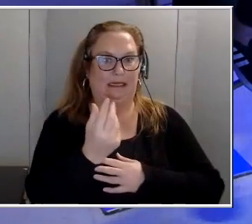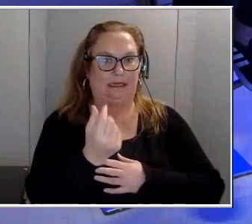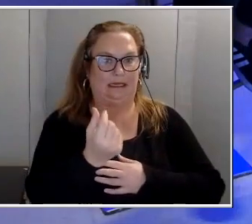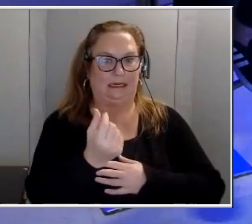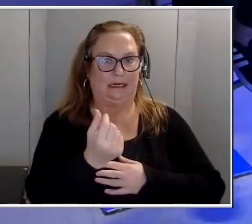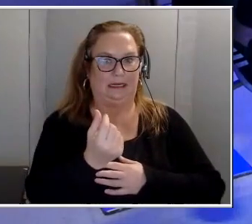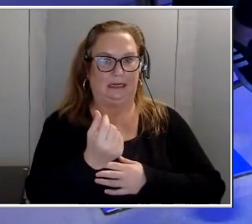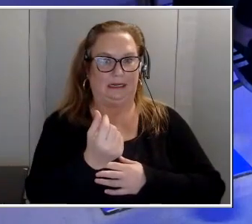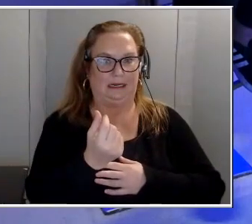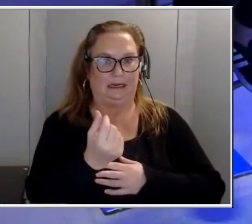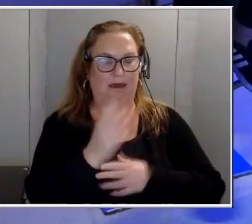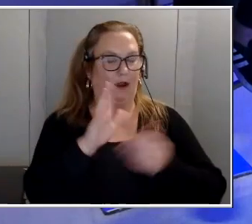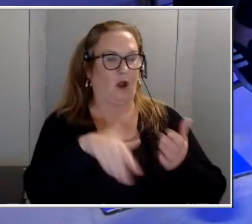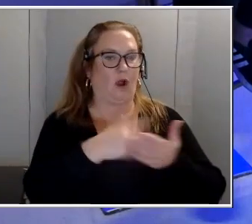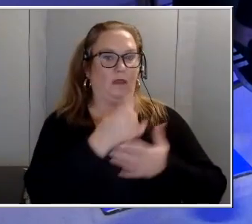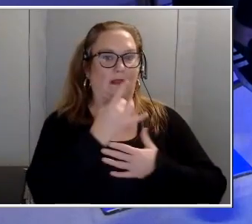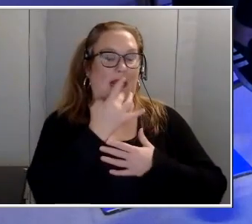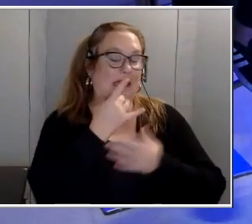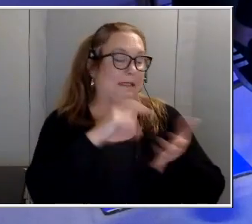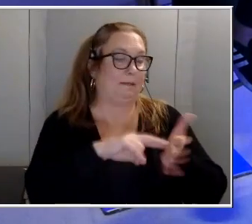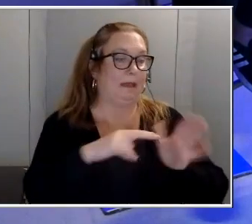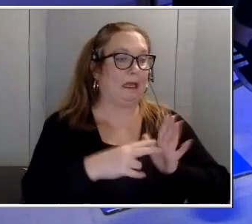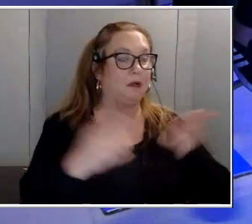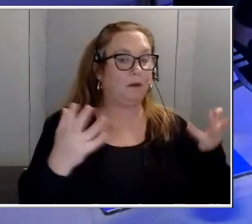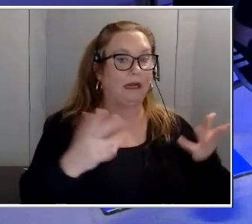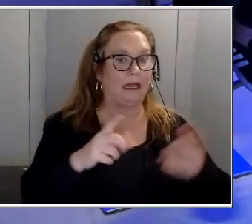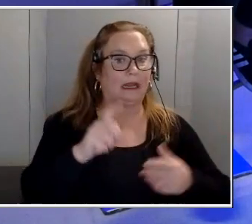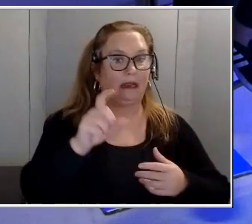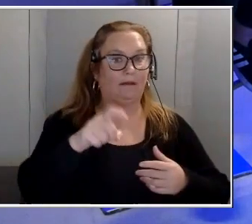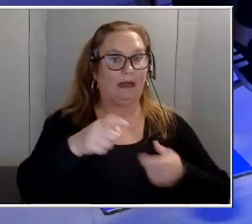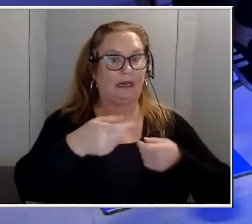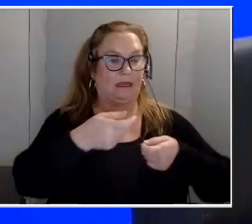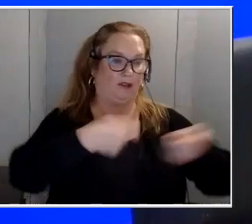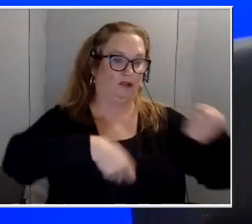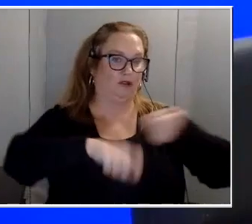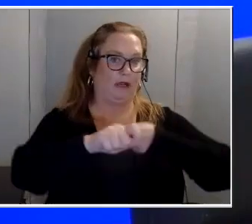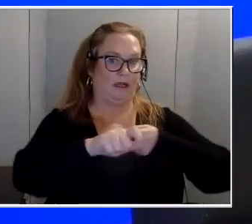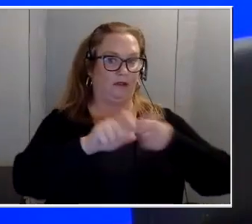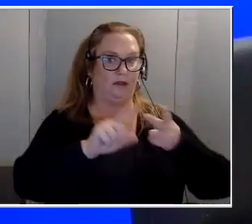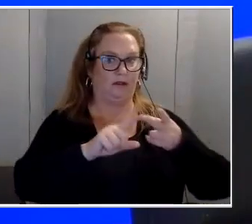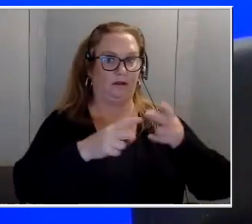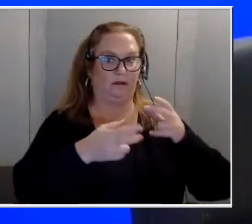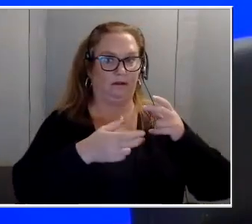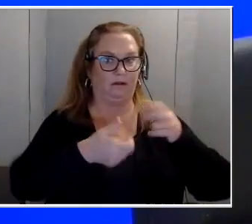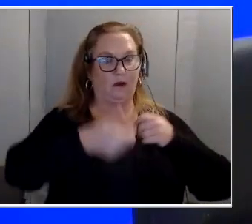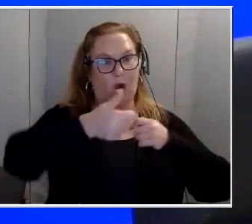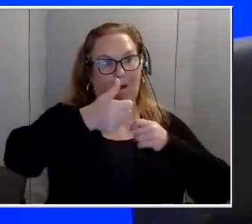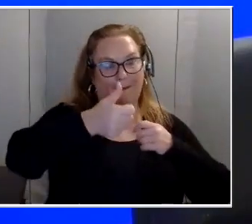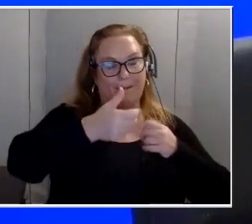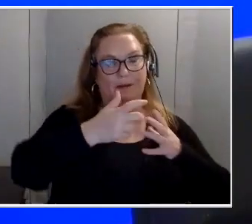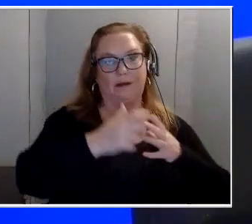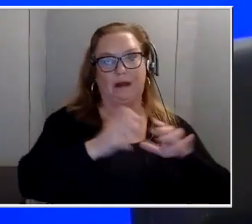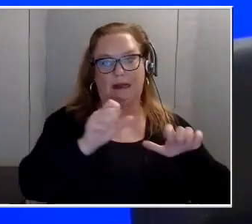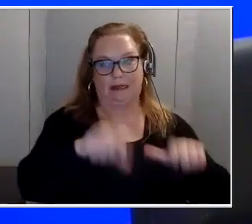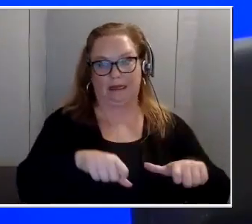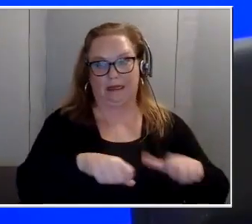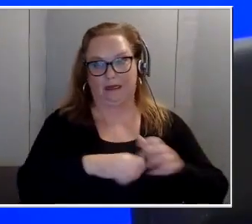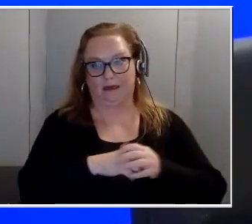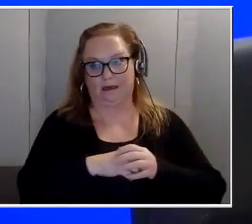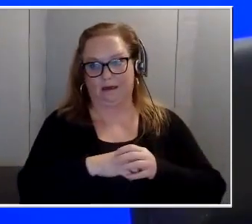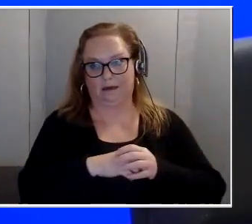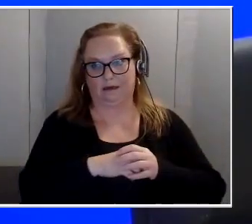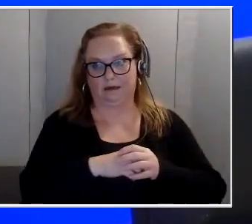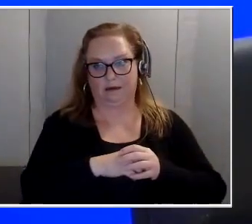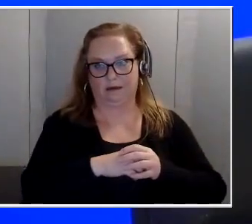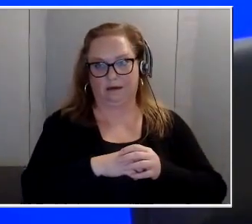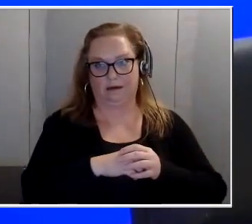and all the lights mean is if I need to change it, go up in one, I can. But I've been able